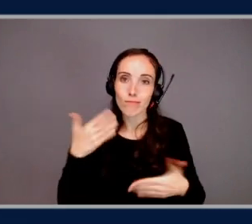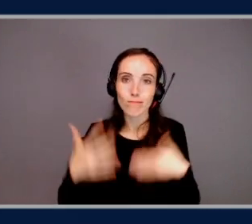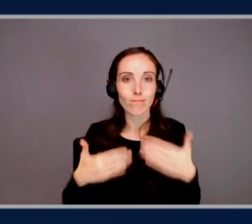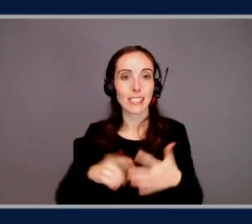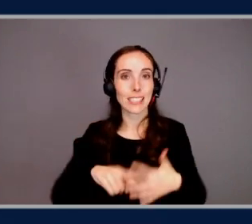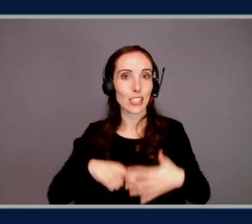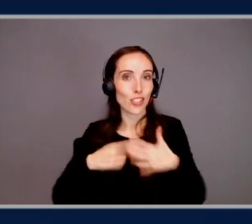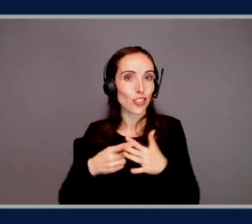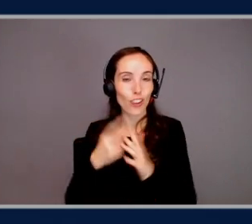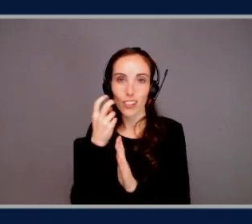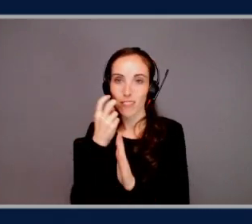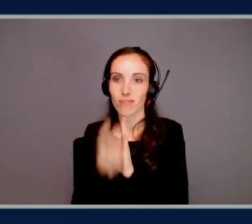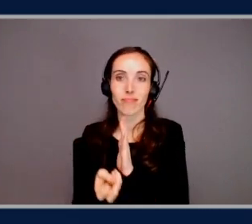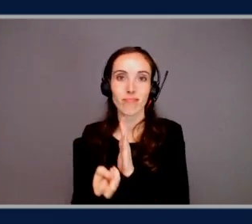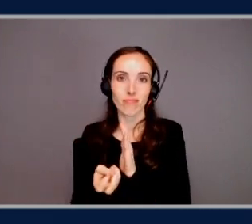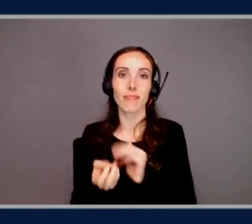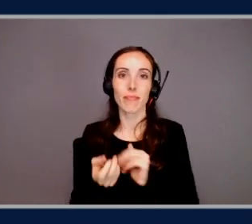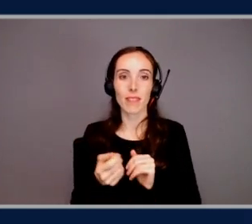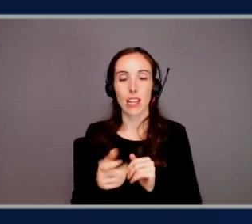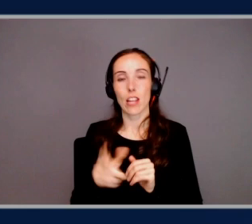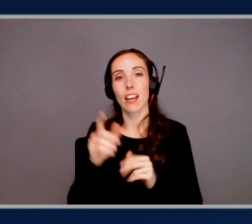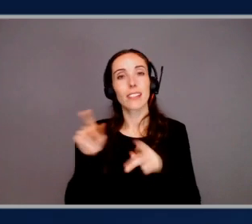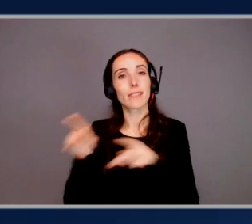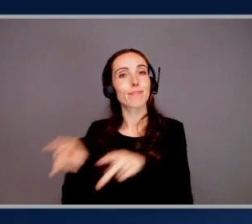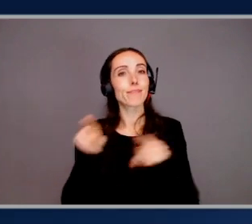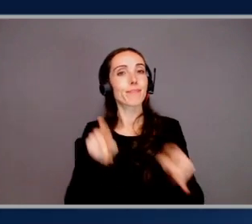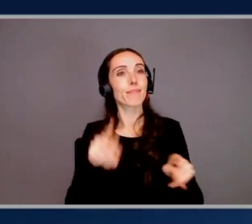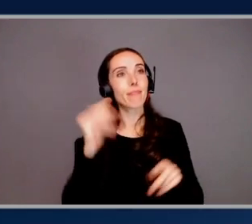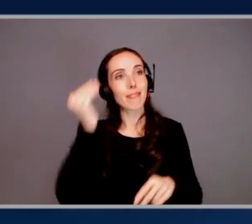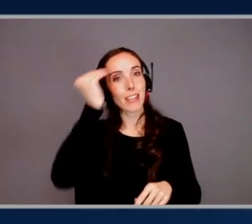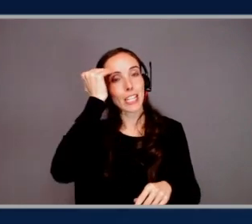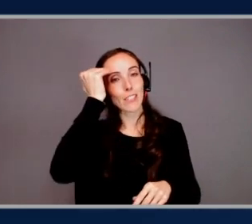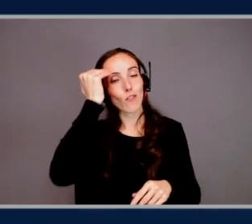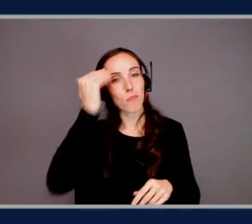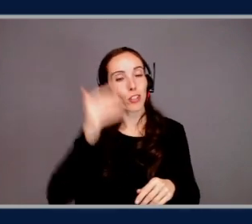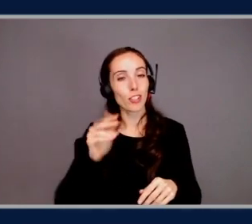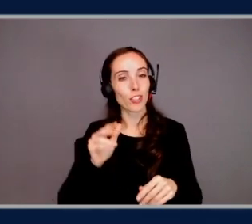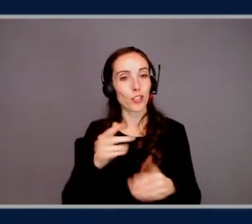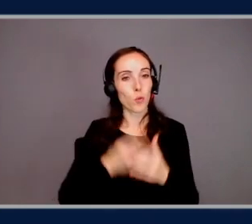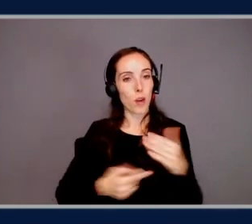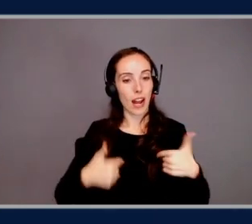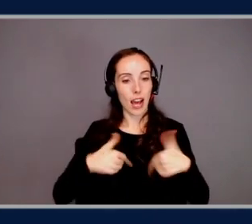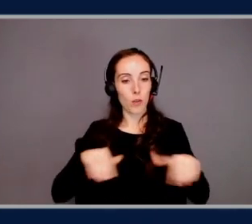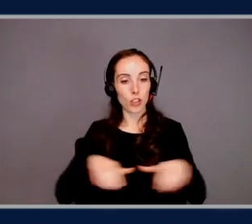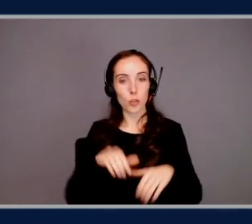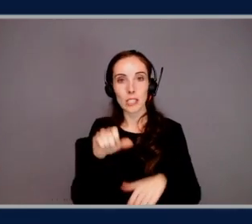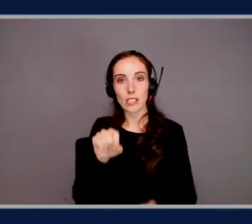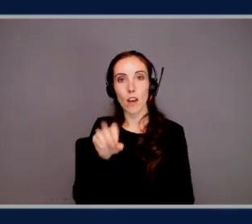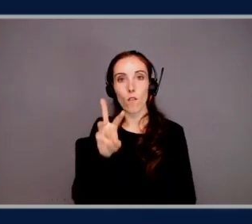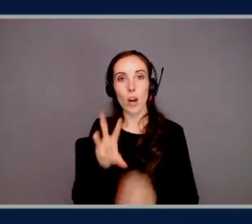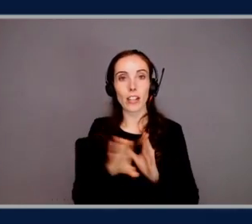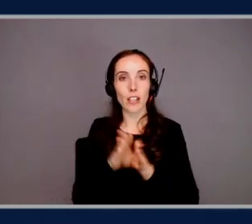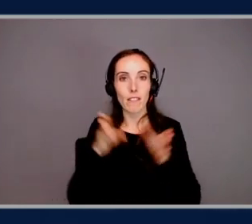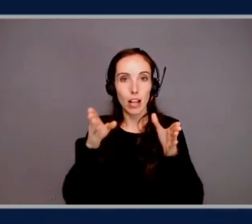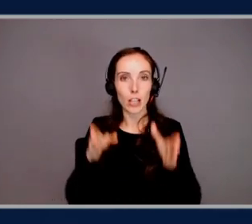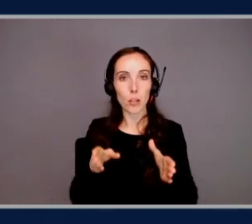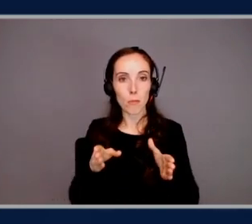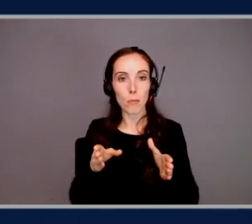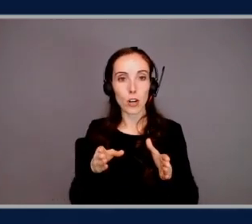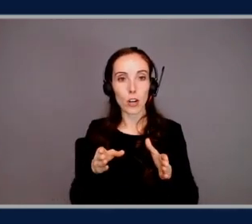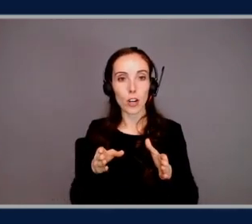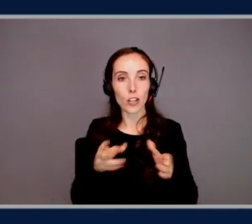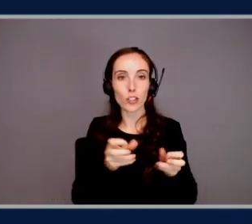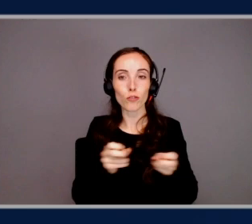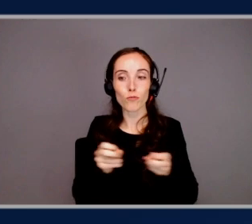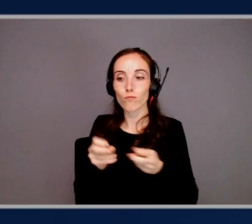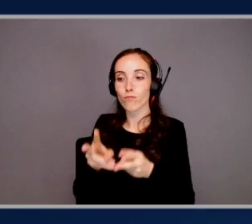almost very familiar to what I would do as a software developer when I plug a question